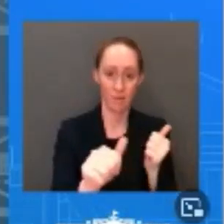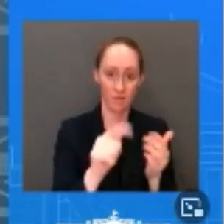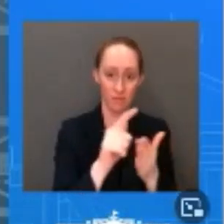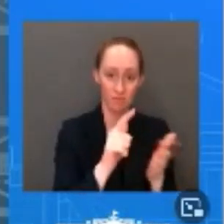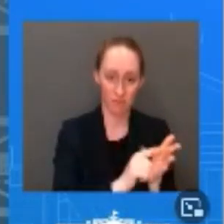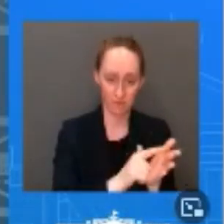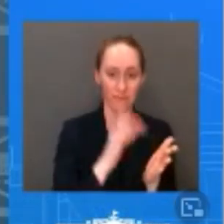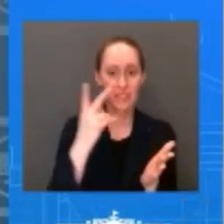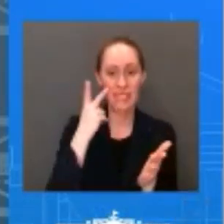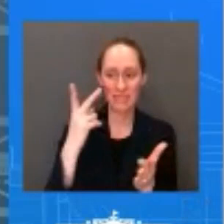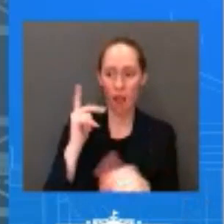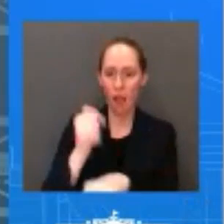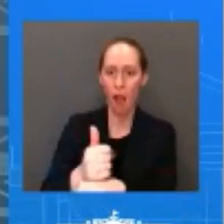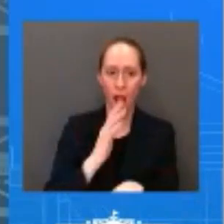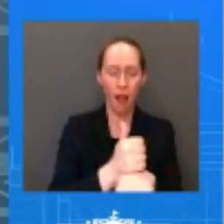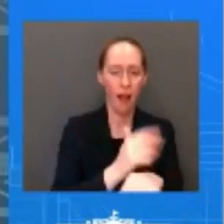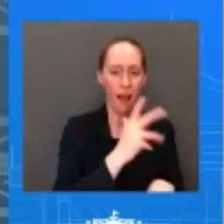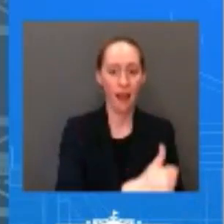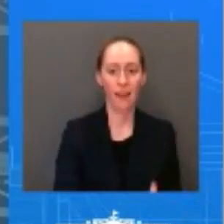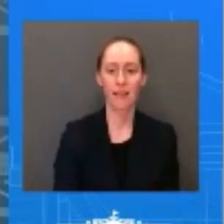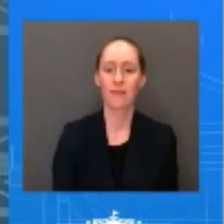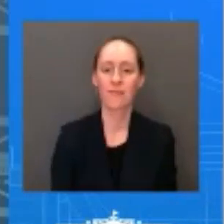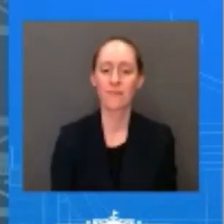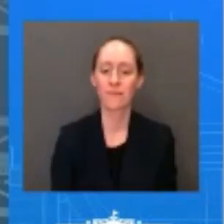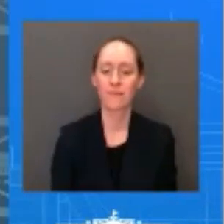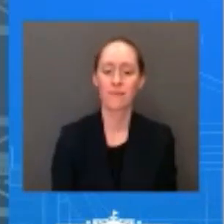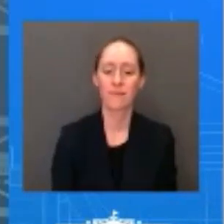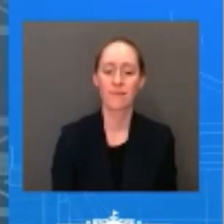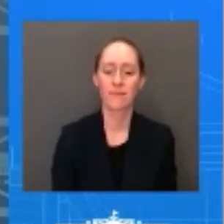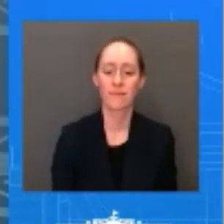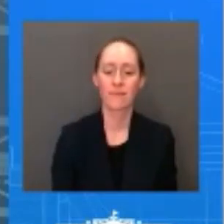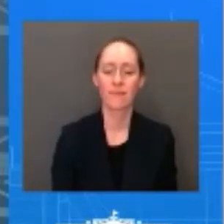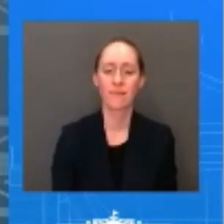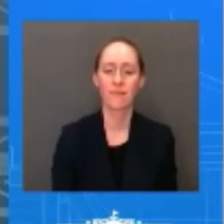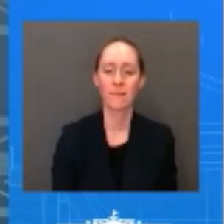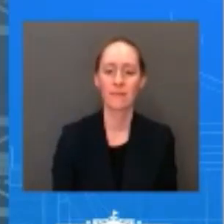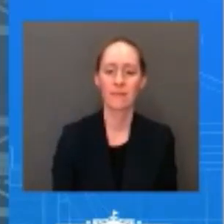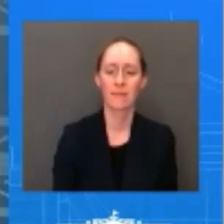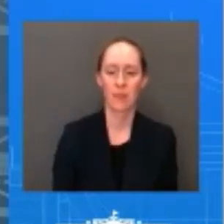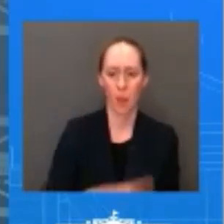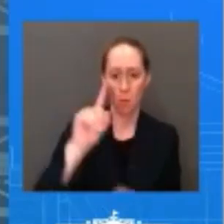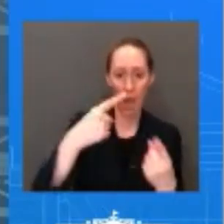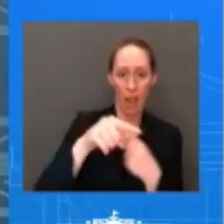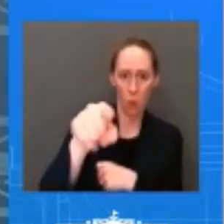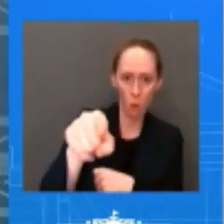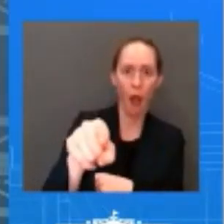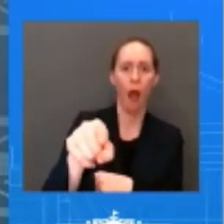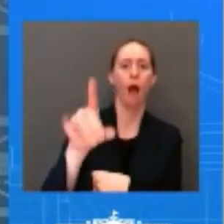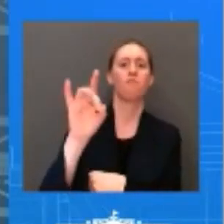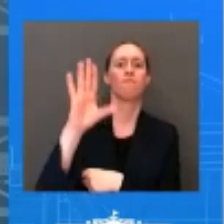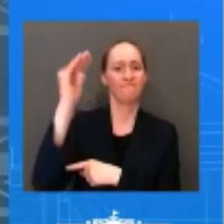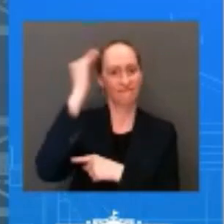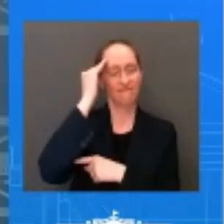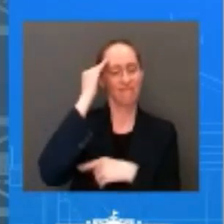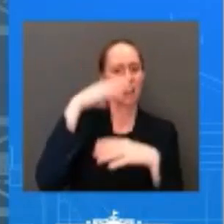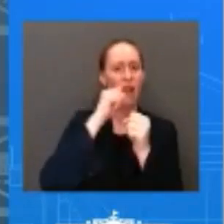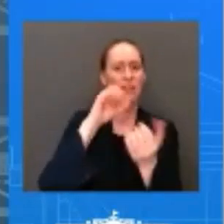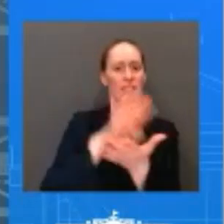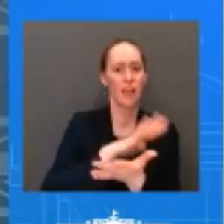Karine. When you found out that the FBI had located even more classified materials in Wilmington, which four-letter word did you